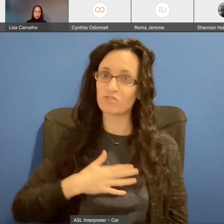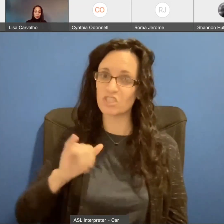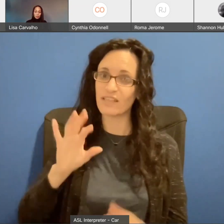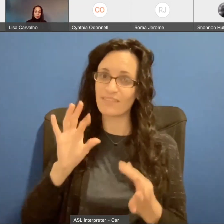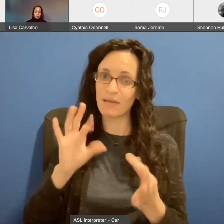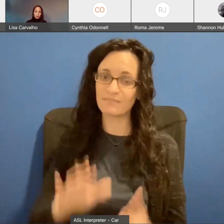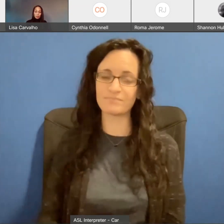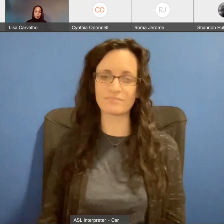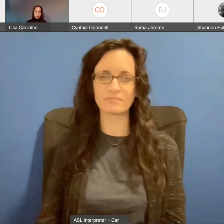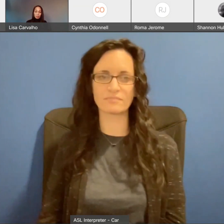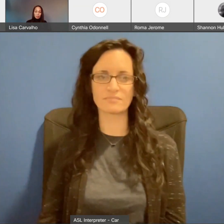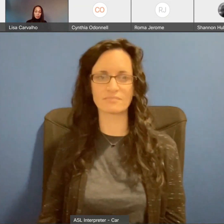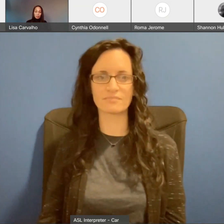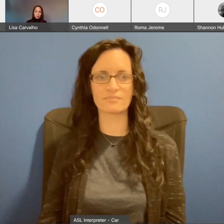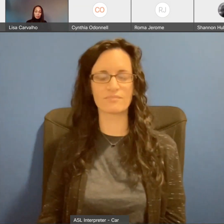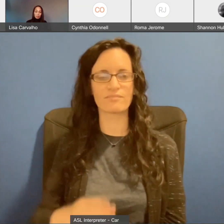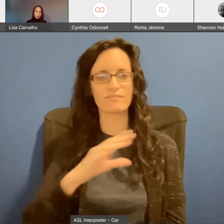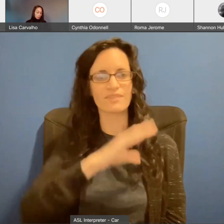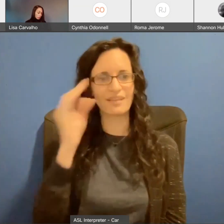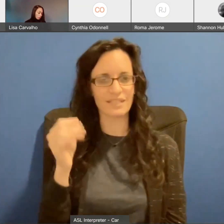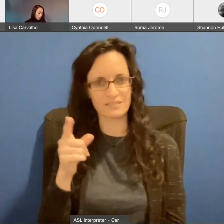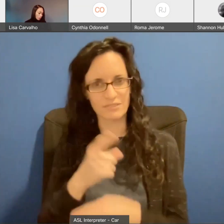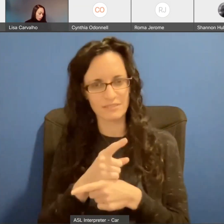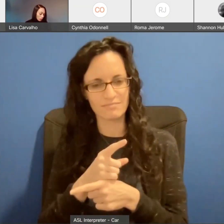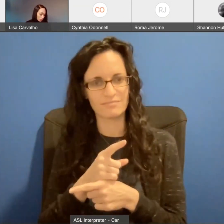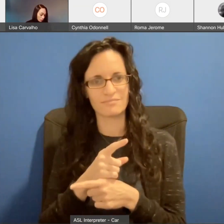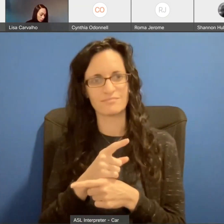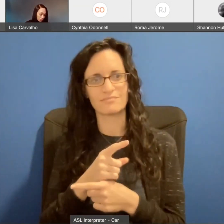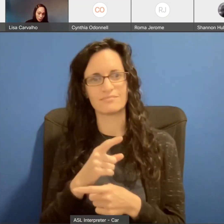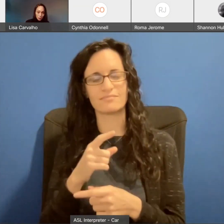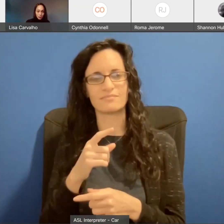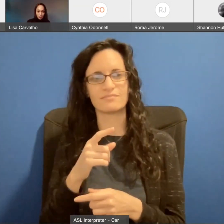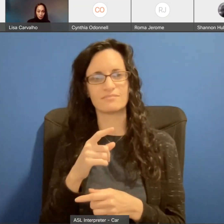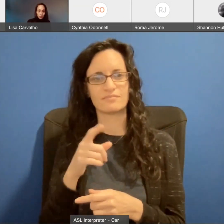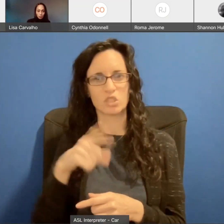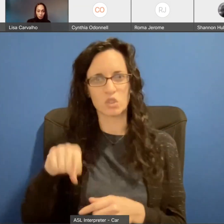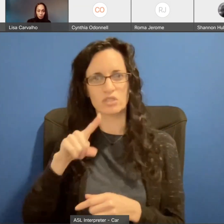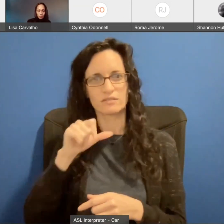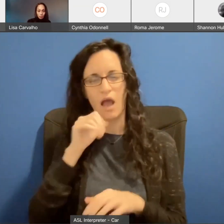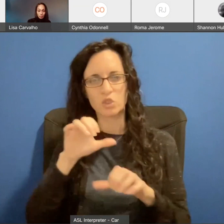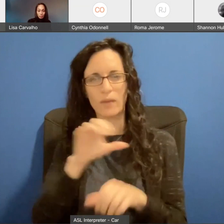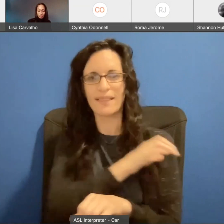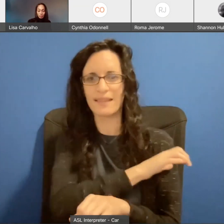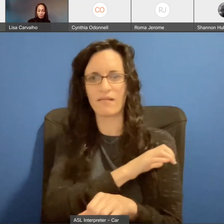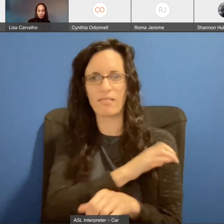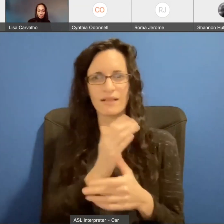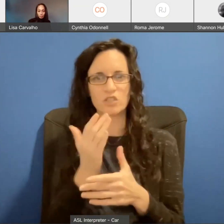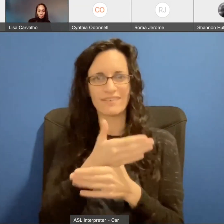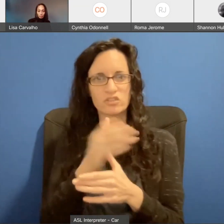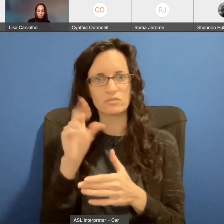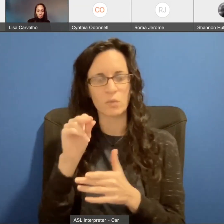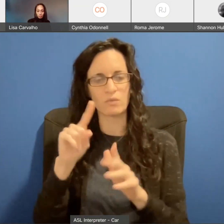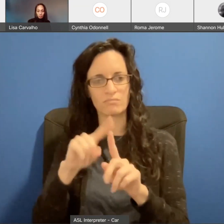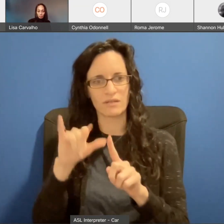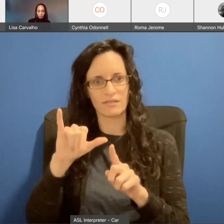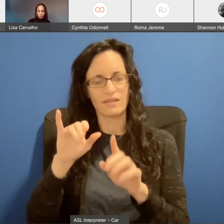Appreciate that. Yeah, and right, you're right. This isn't necessarily, you're not doing a clinical intervention, but these are all the kinds of things